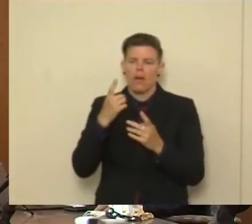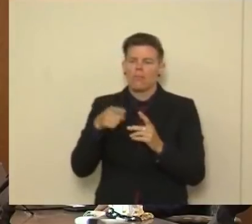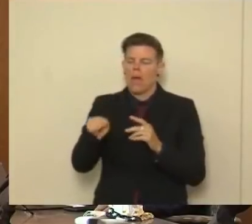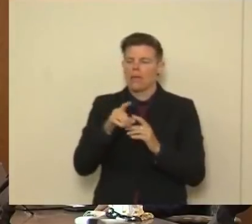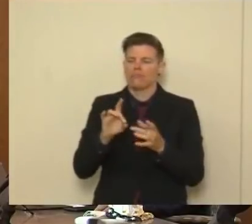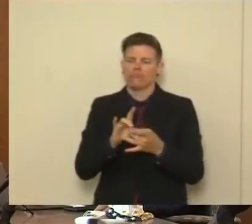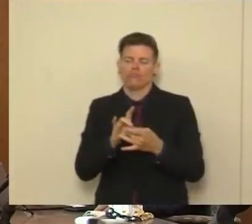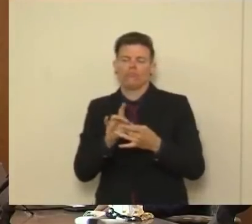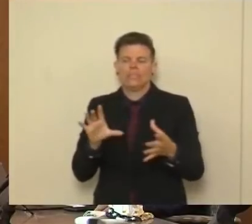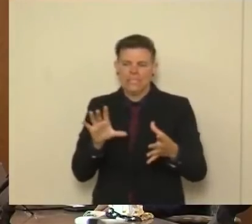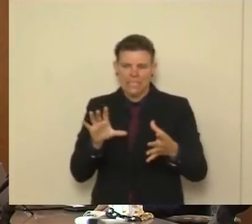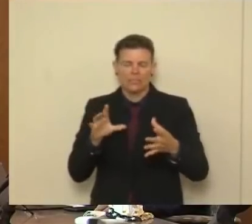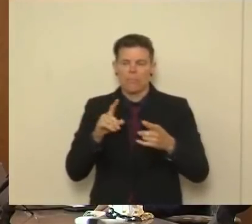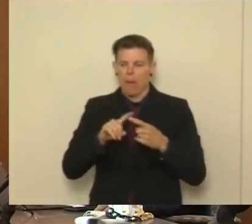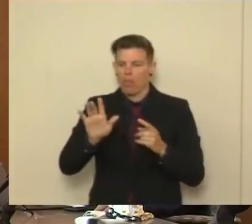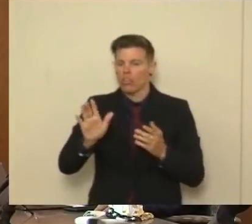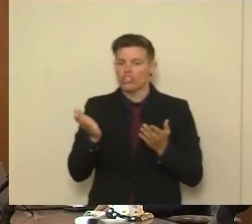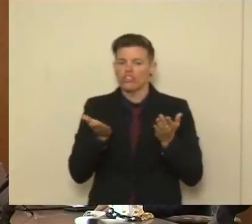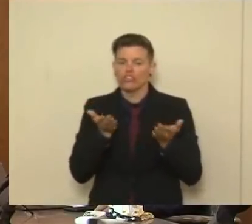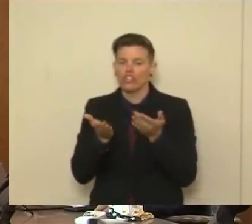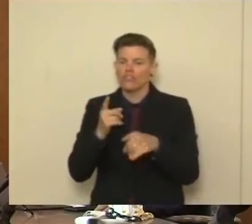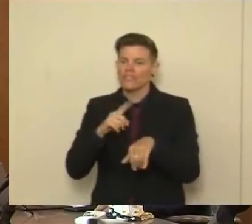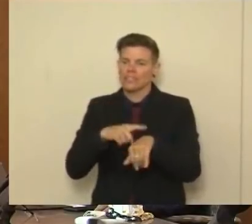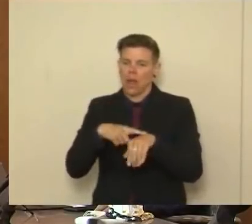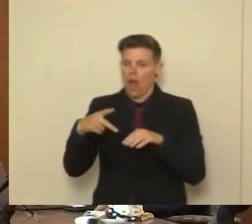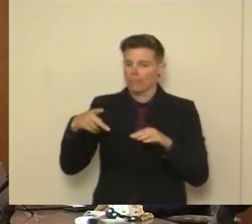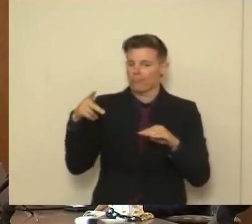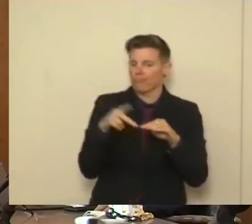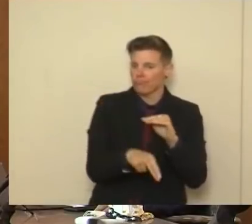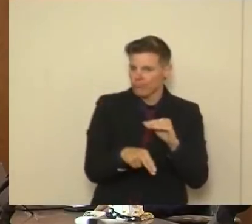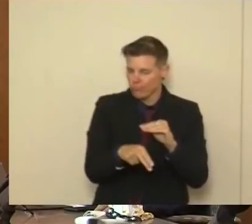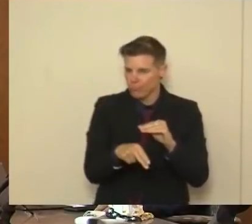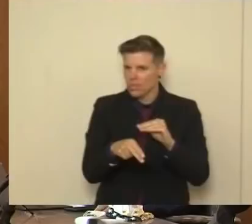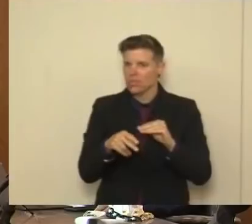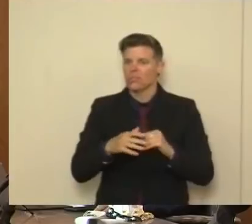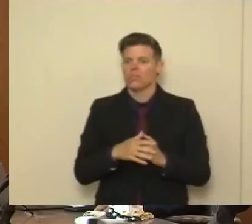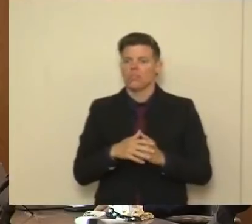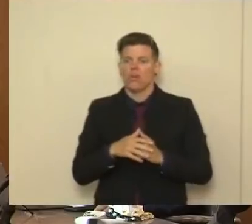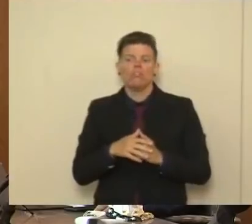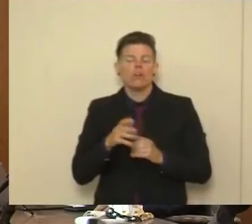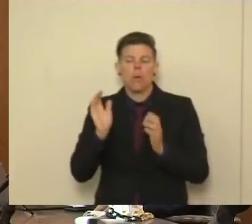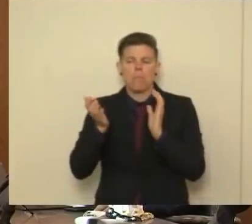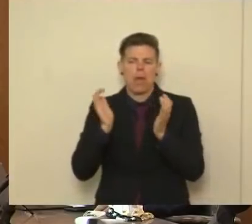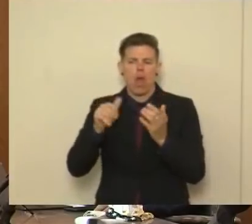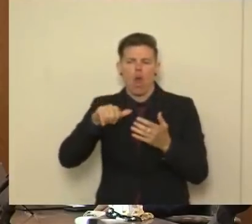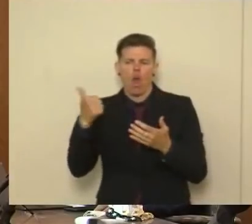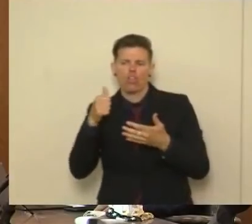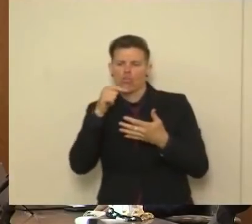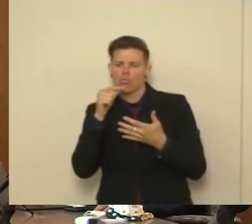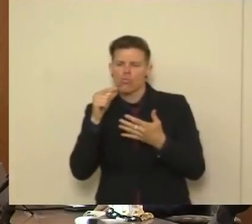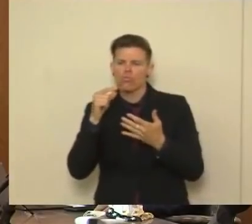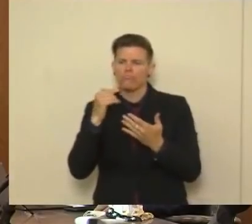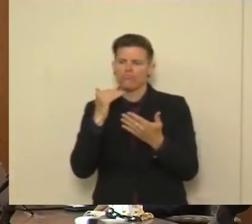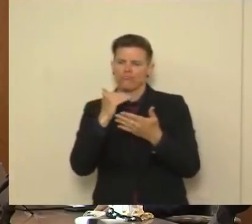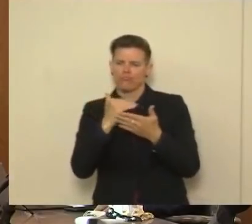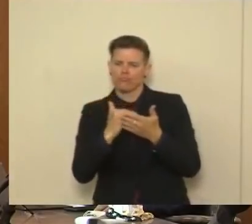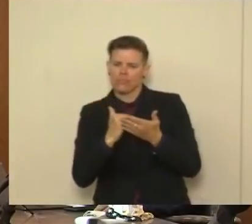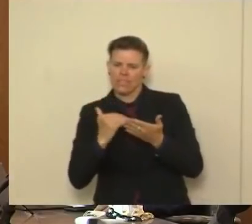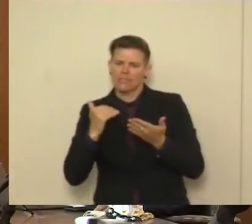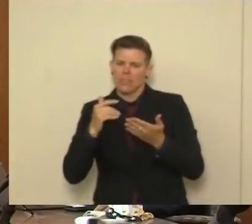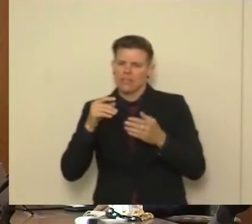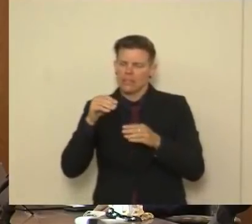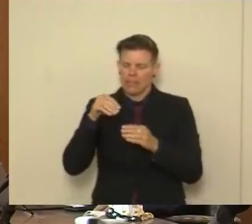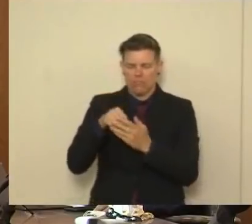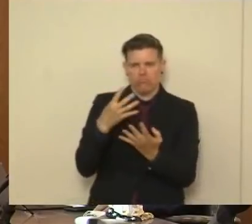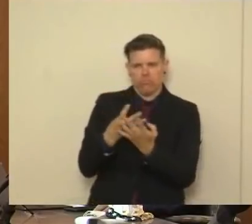offense now. That's a much higher bar than for any other offense listed in the order. Given that every person